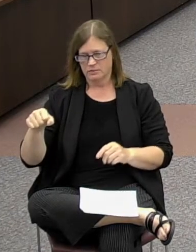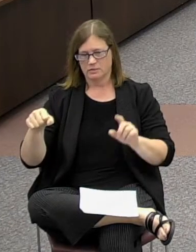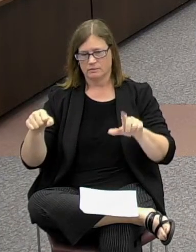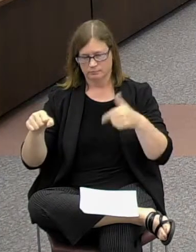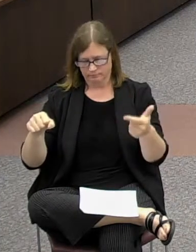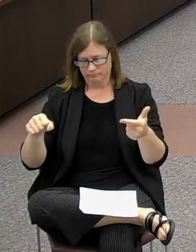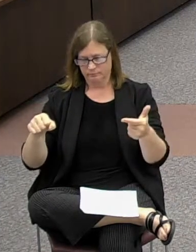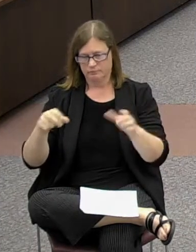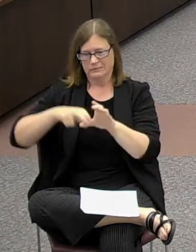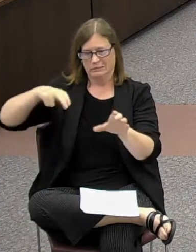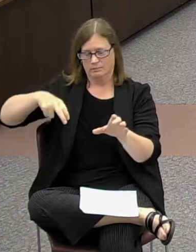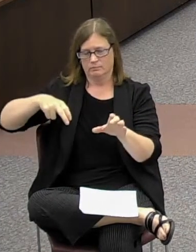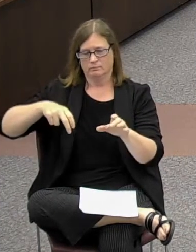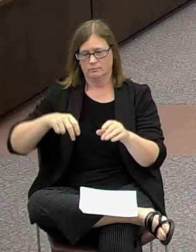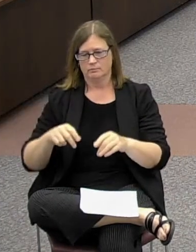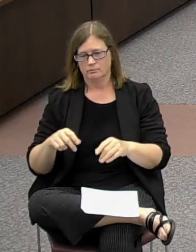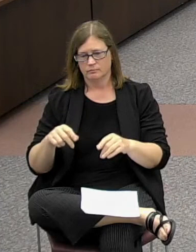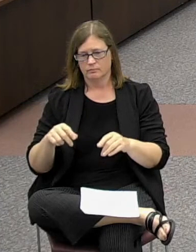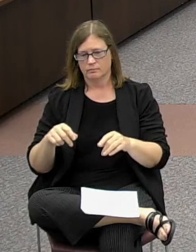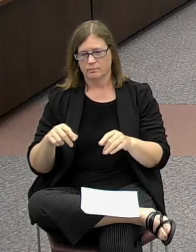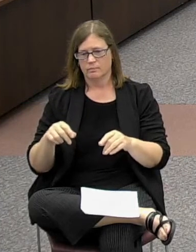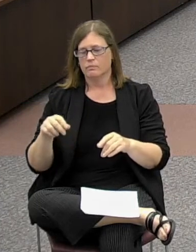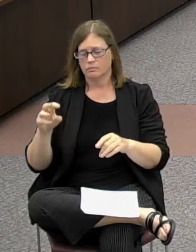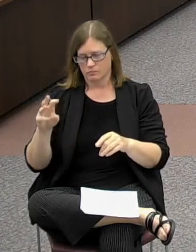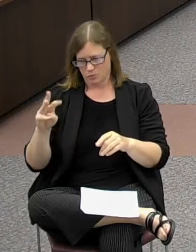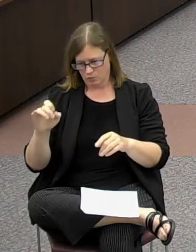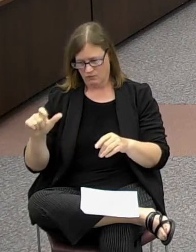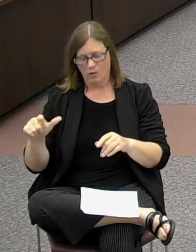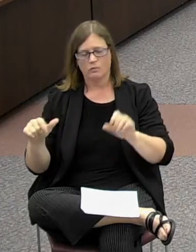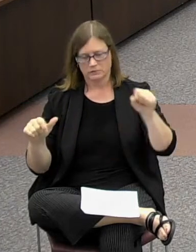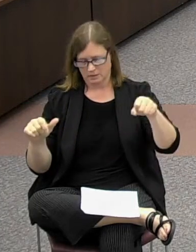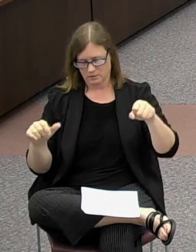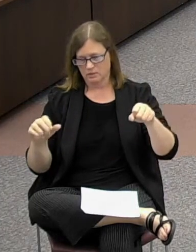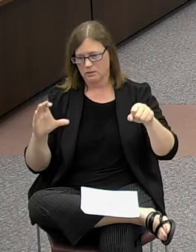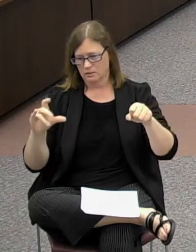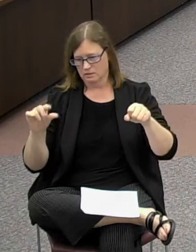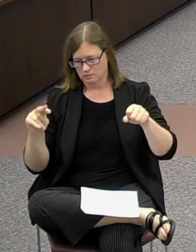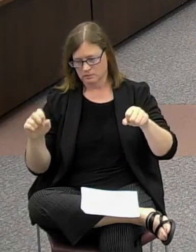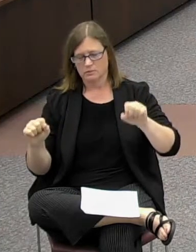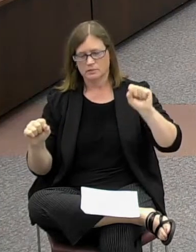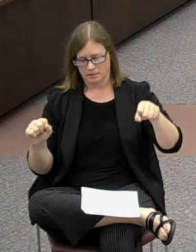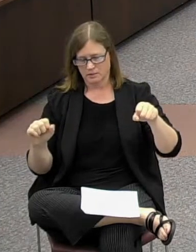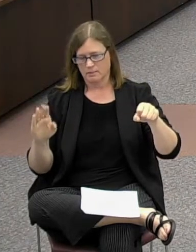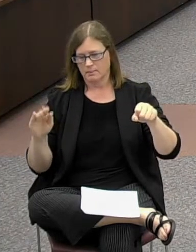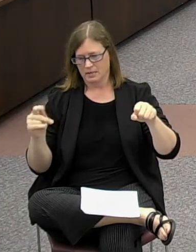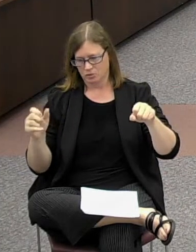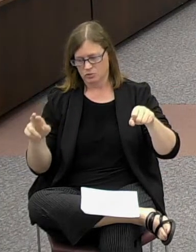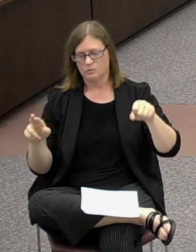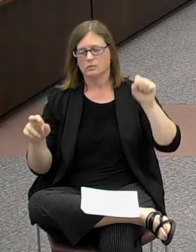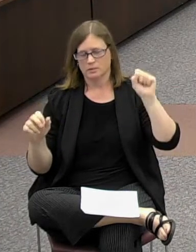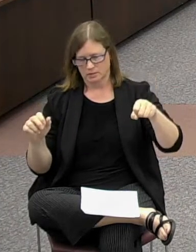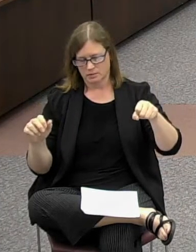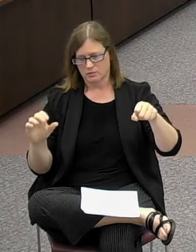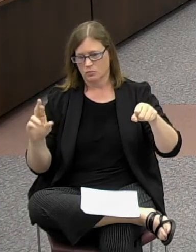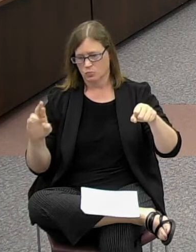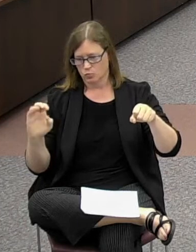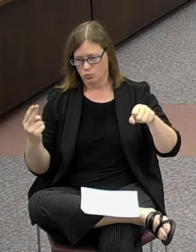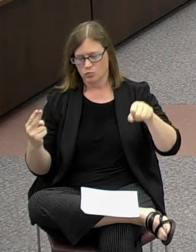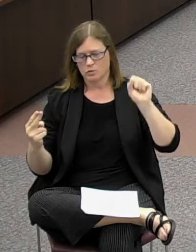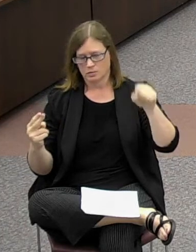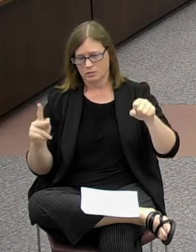Glenn, abstain. Mr. Westfall? Yes. Ms. Howard Collins? Yes. Dr. Baxter? Yes. Ms. Roach? Yes.